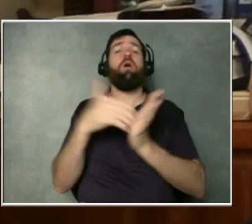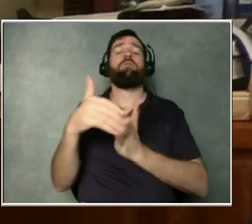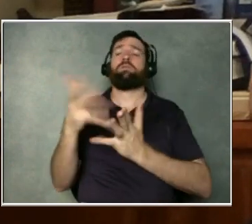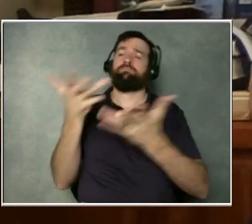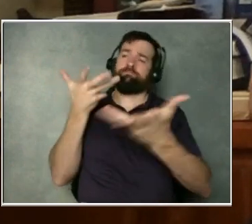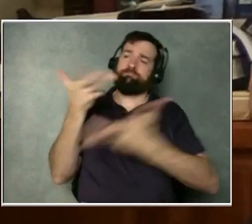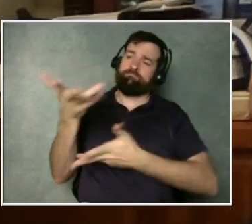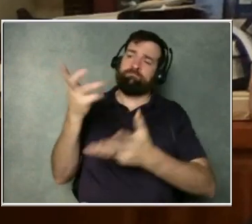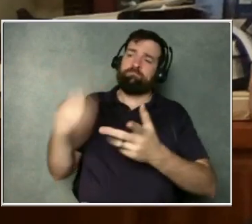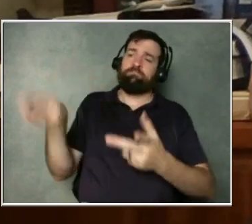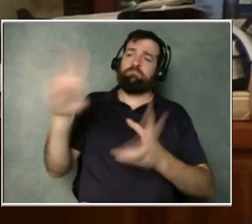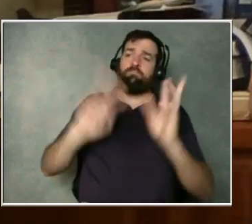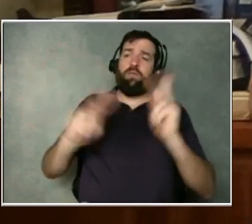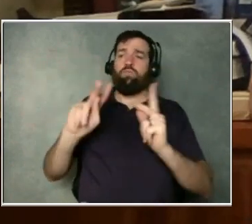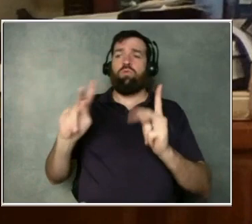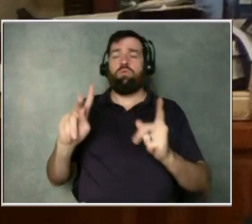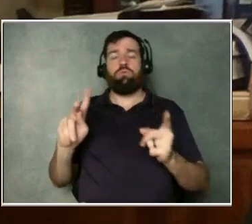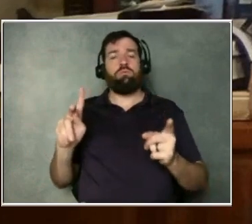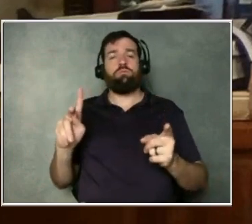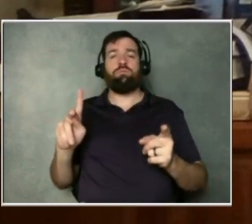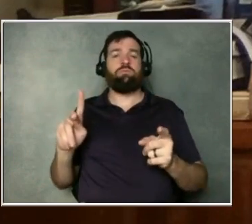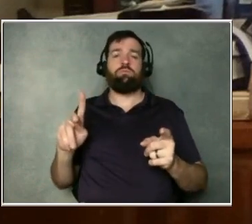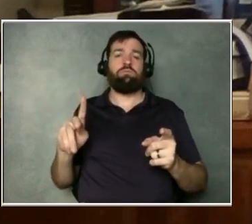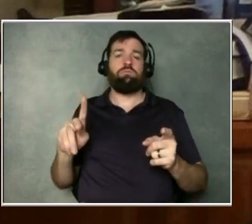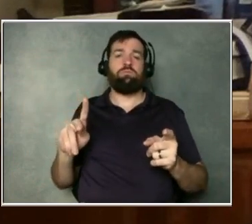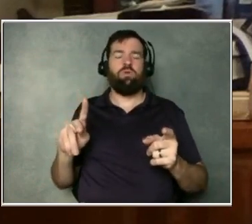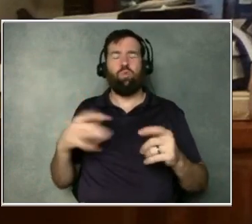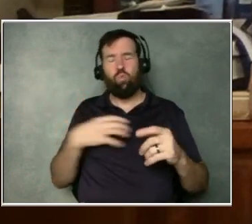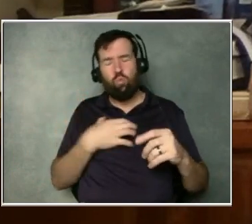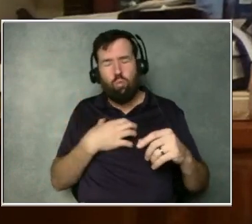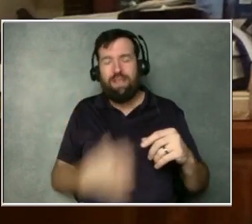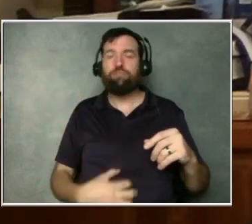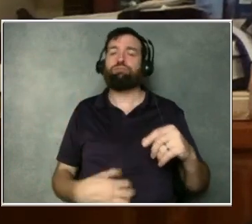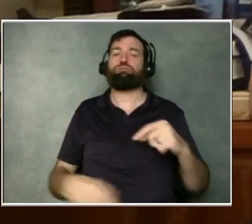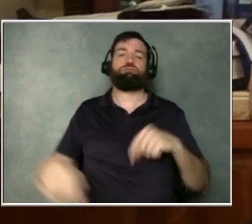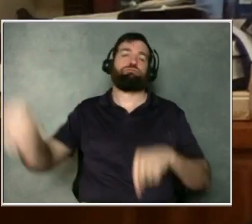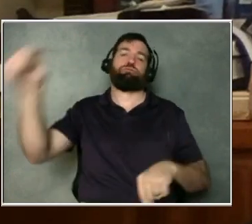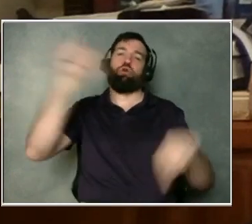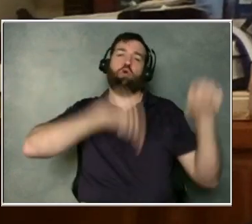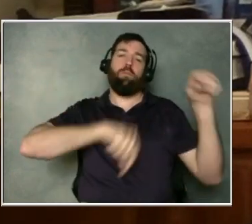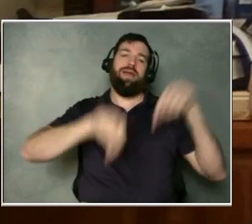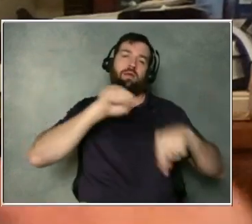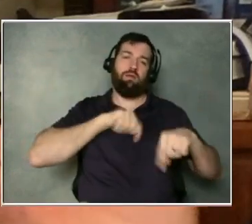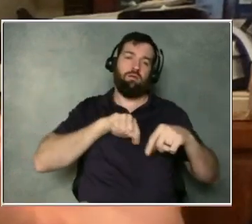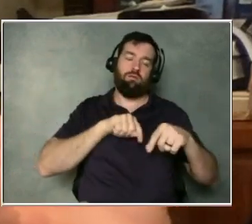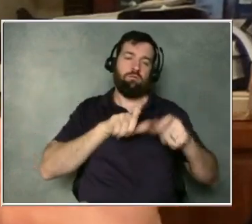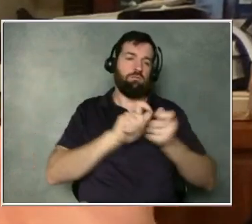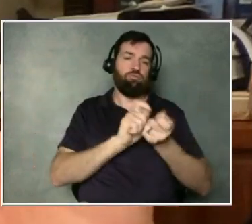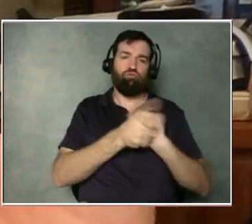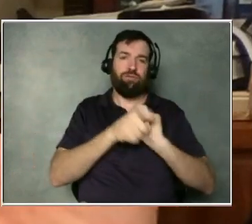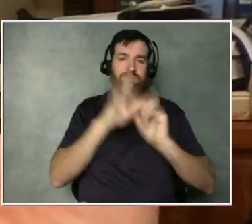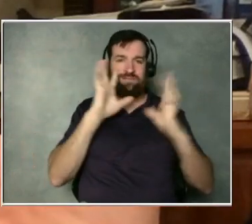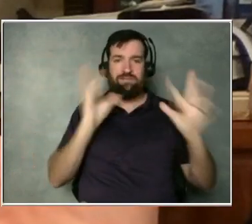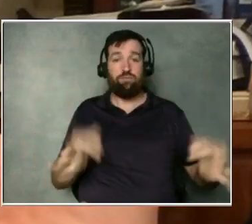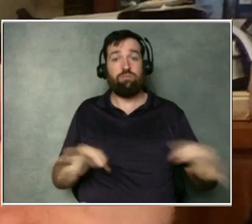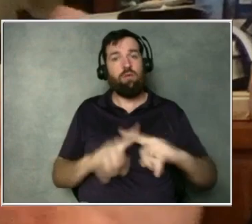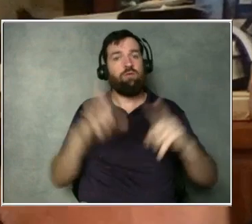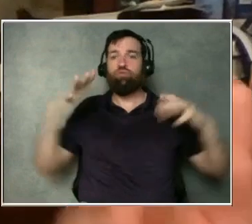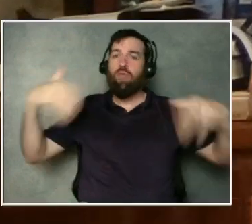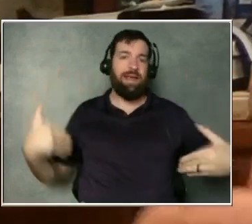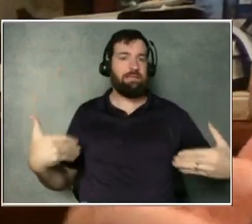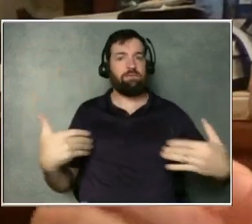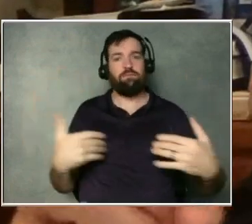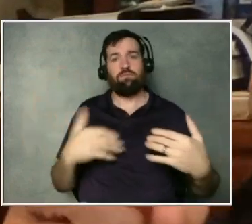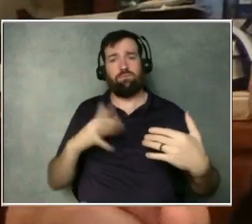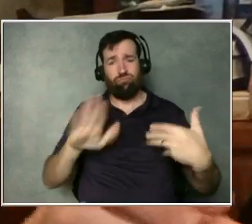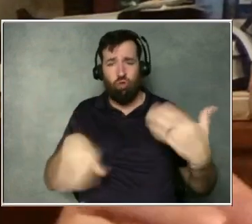these people, they would give anything to go back in time and change their decision. But it's too late. With all of